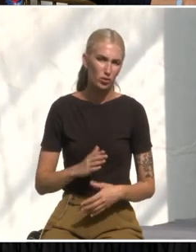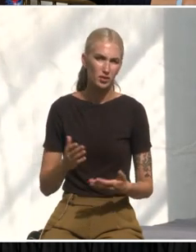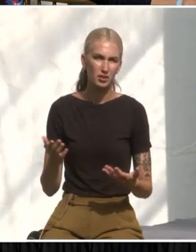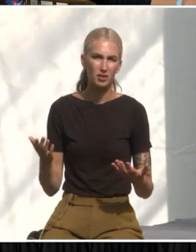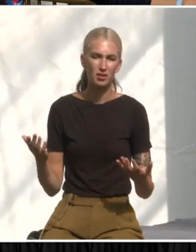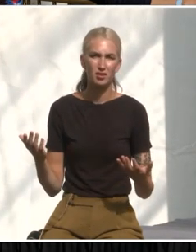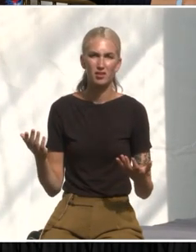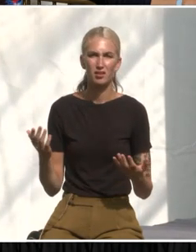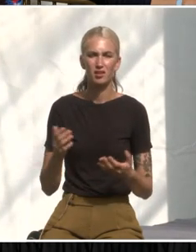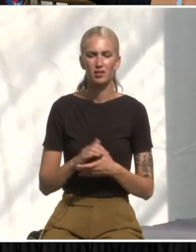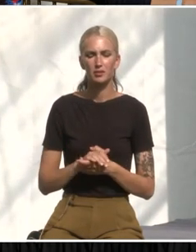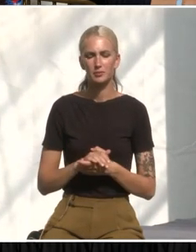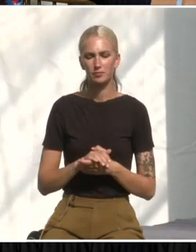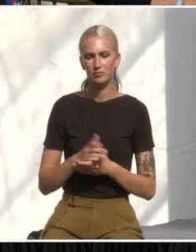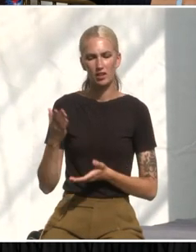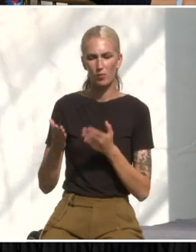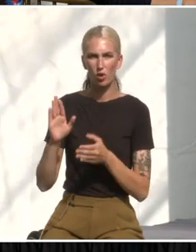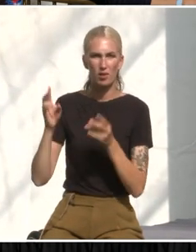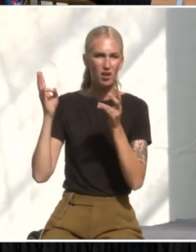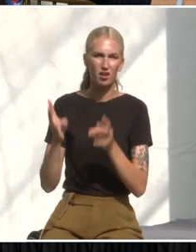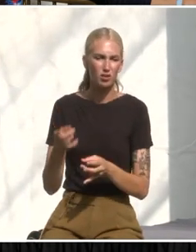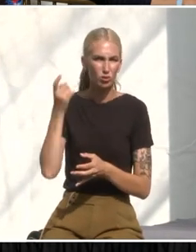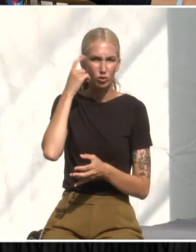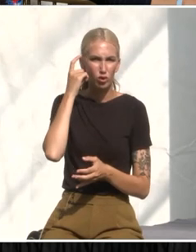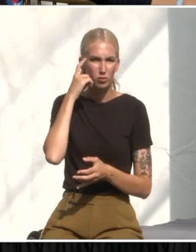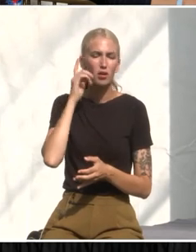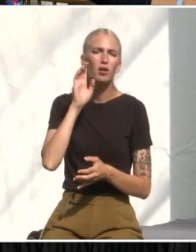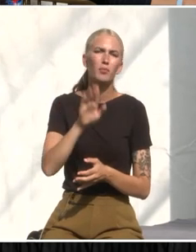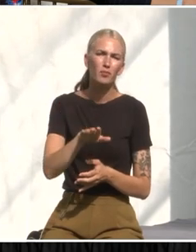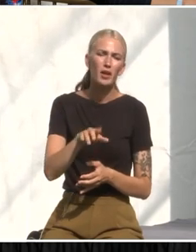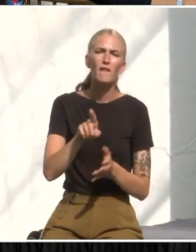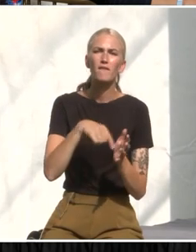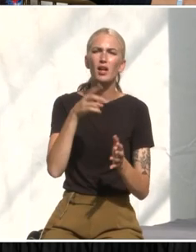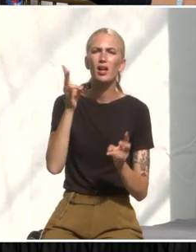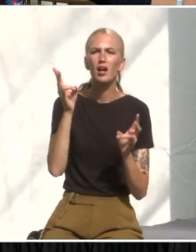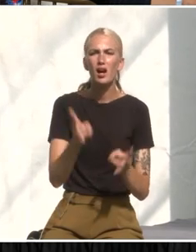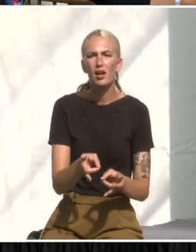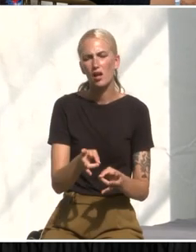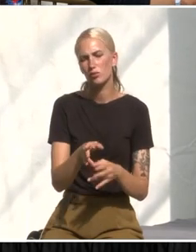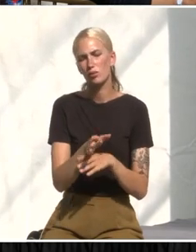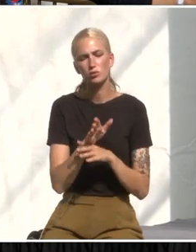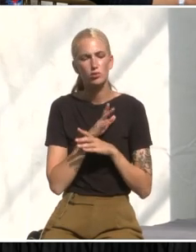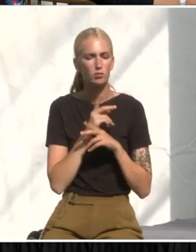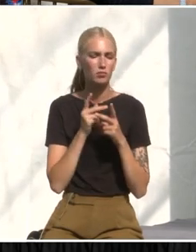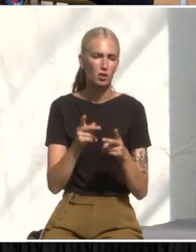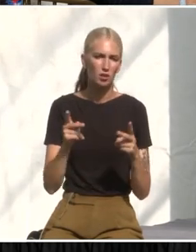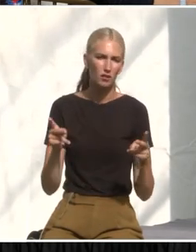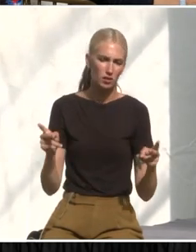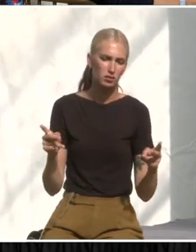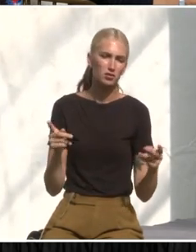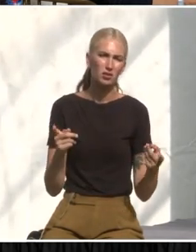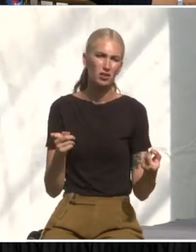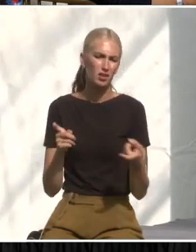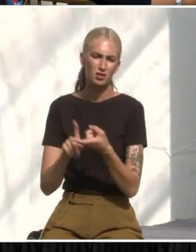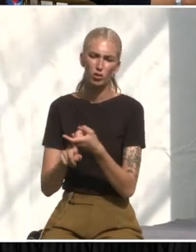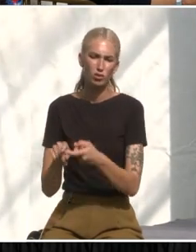have stupid accidents. Actually, accidents and different kinds of deaths that involve different